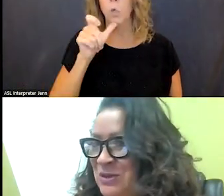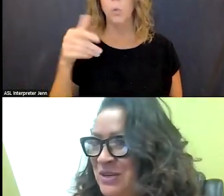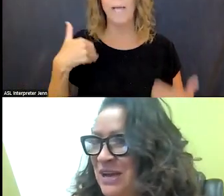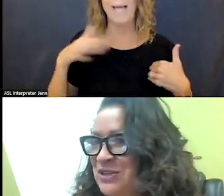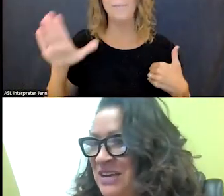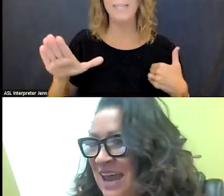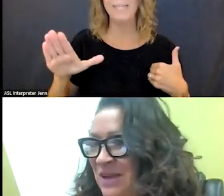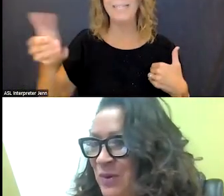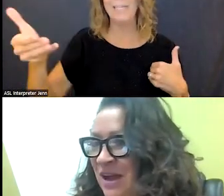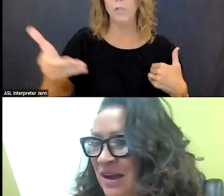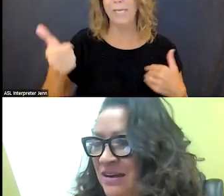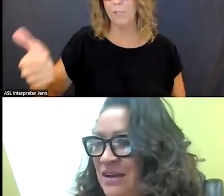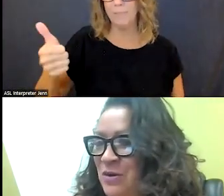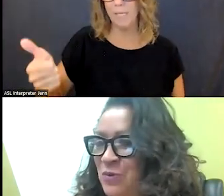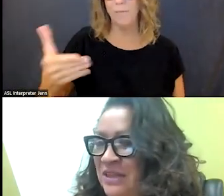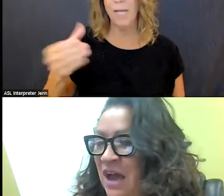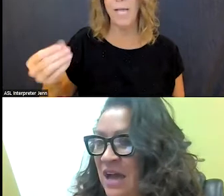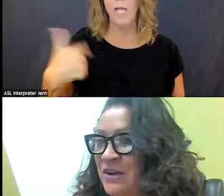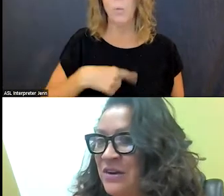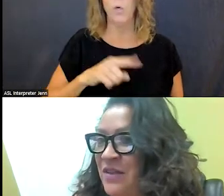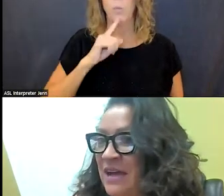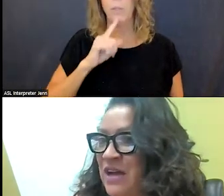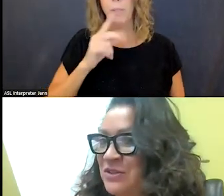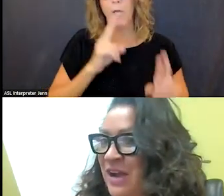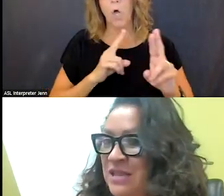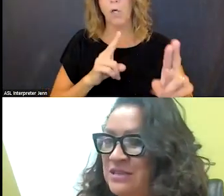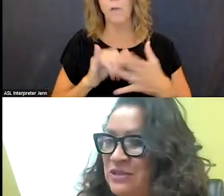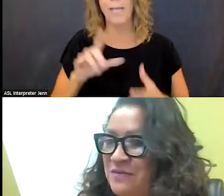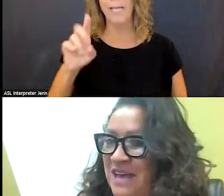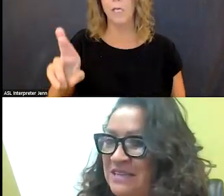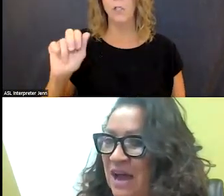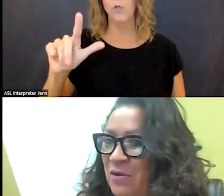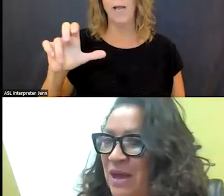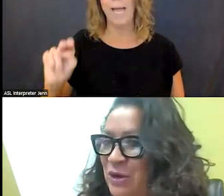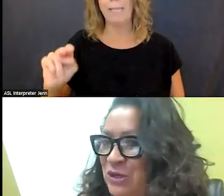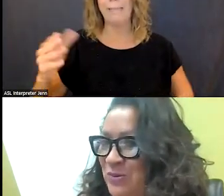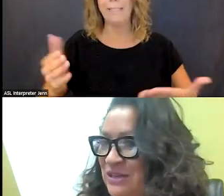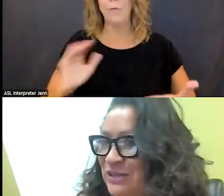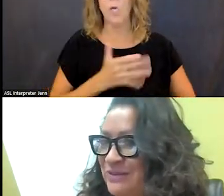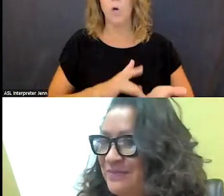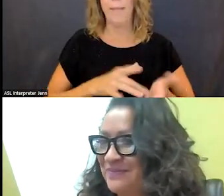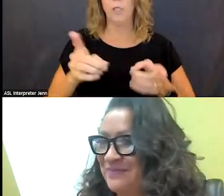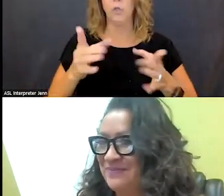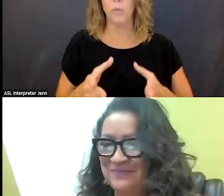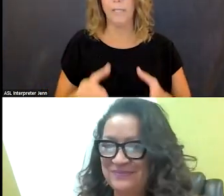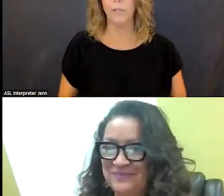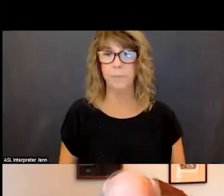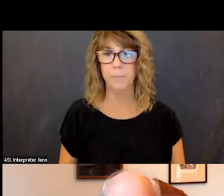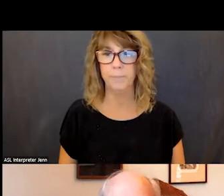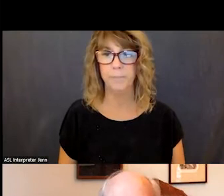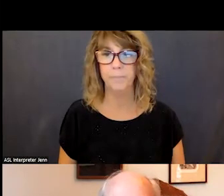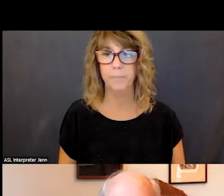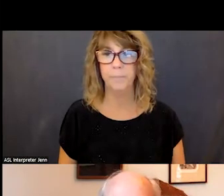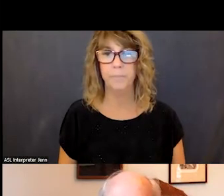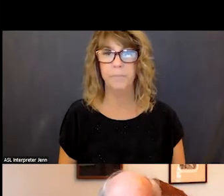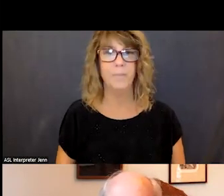own introduction. And we are really honored that Dr. Allen serves as our medical director.